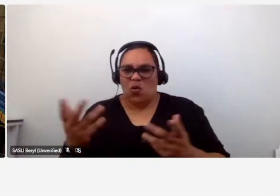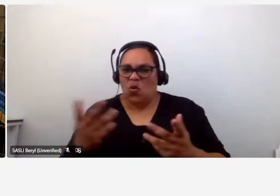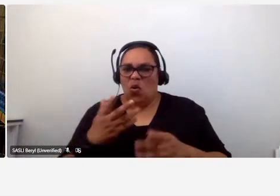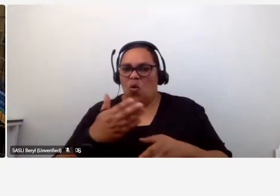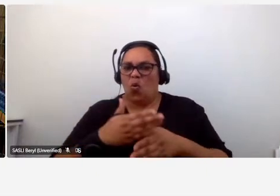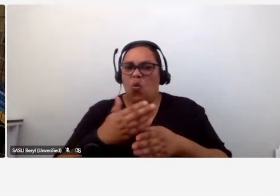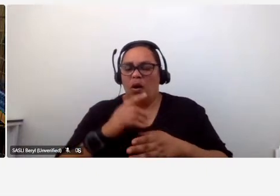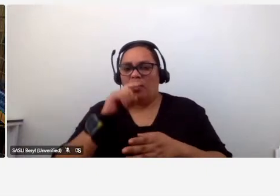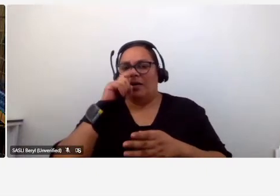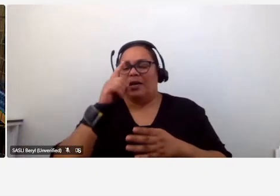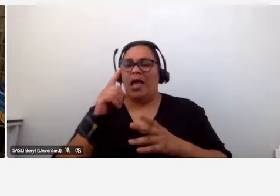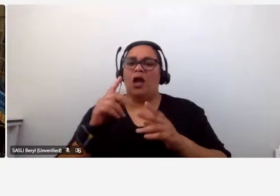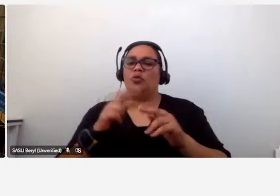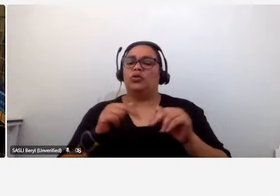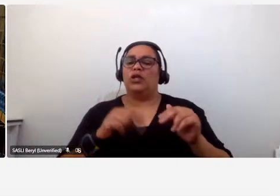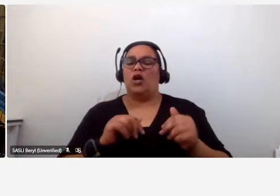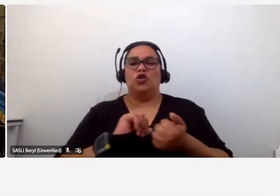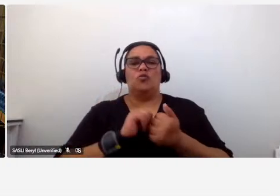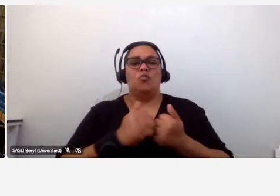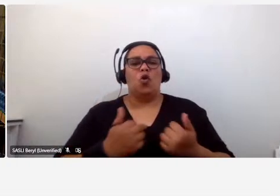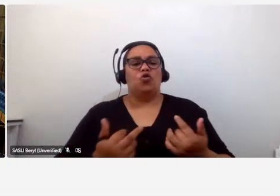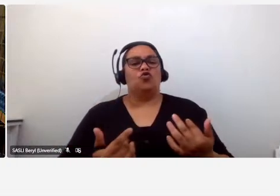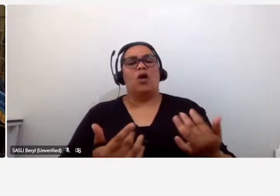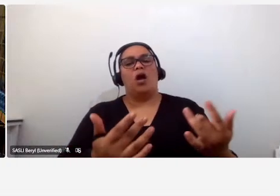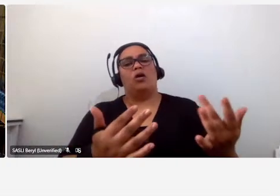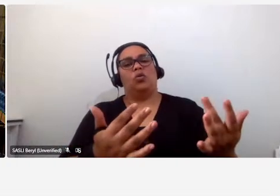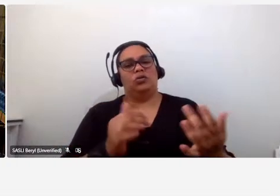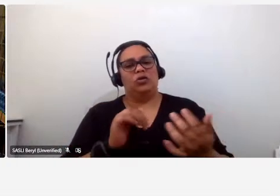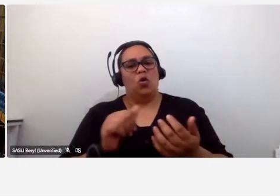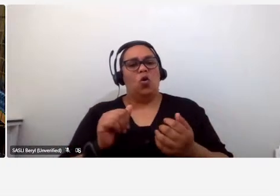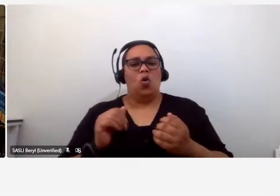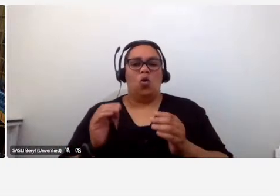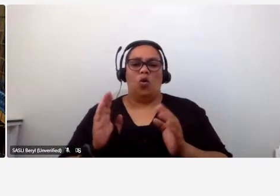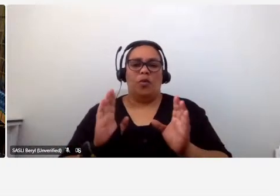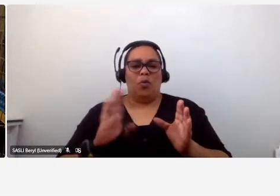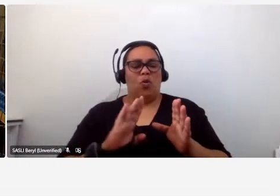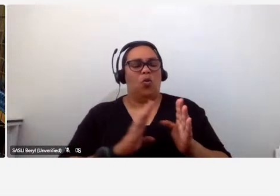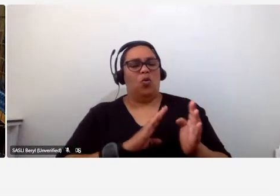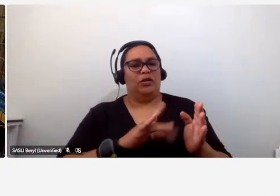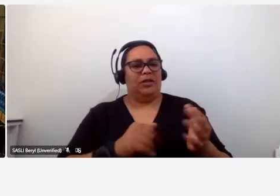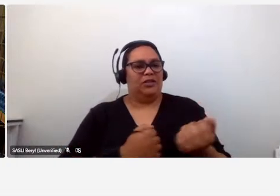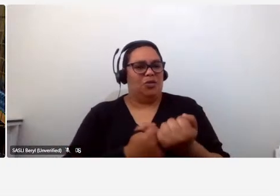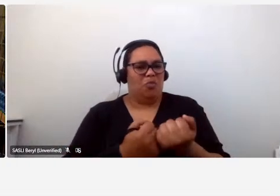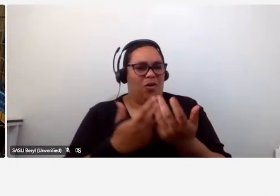working class townships, sports ground, and sport board has been supported?